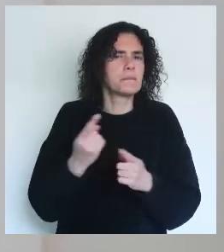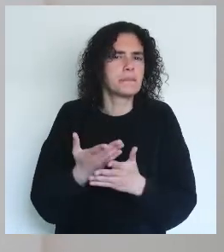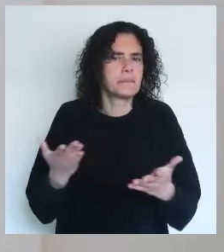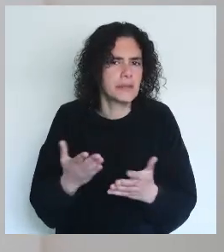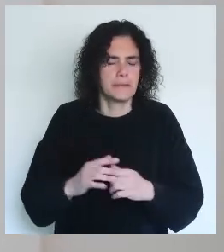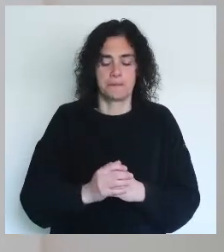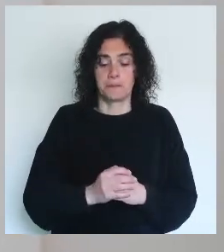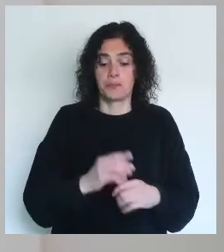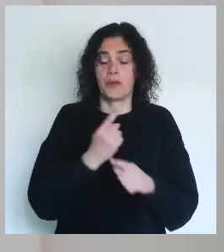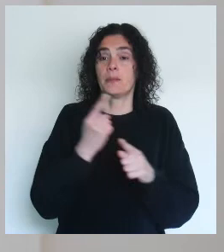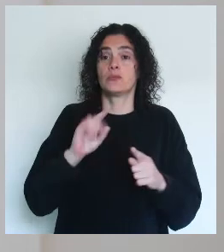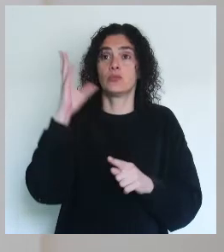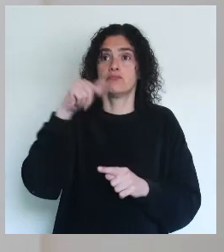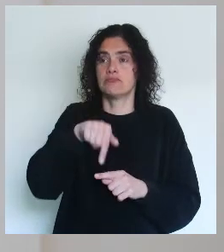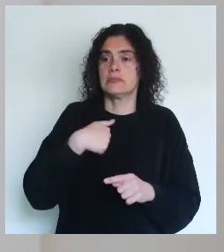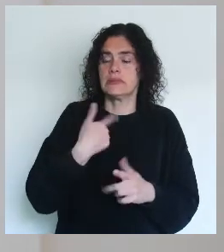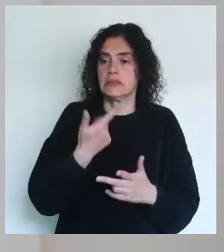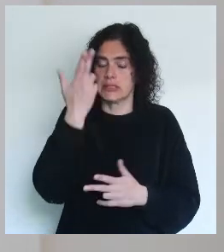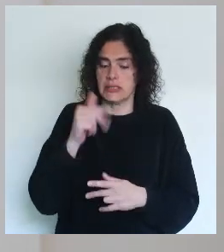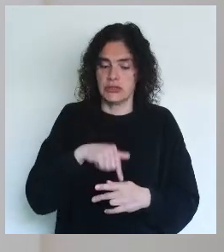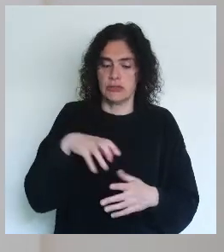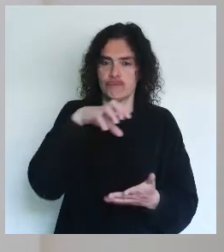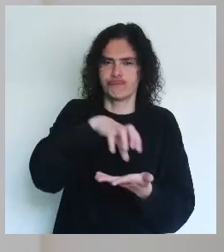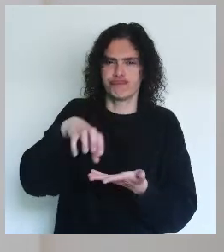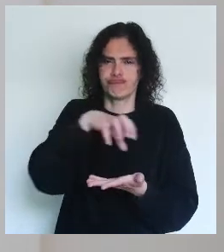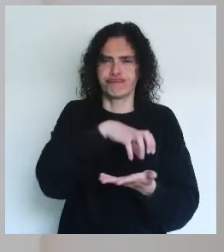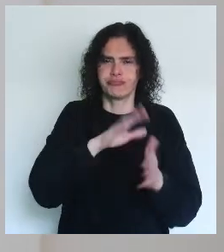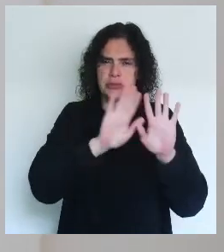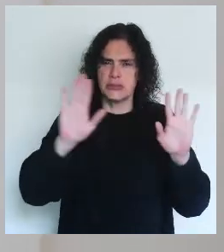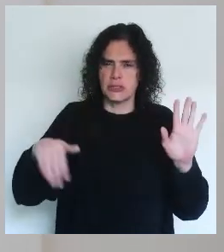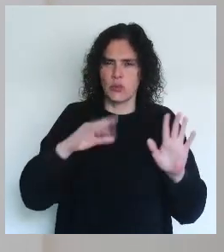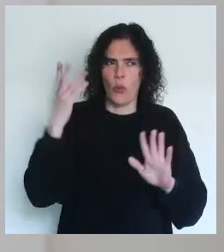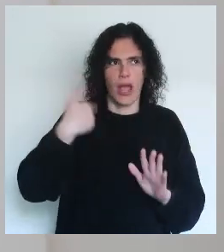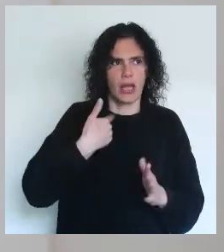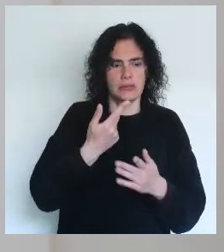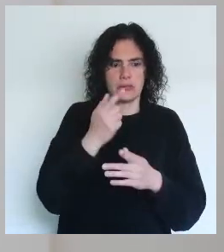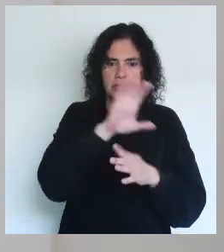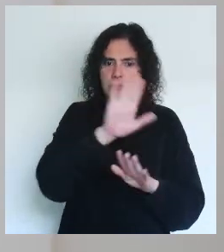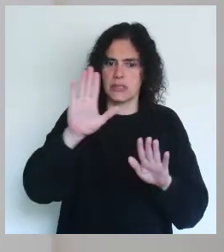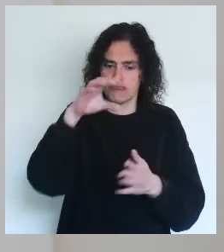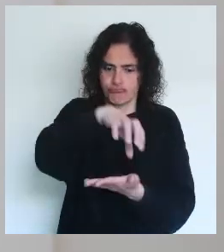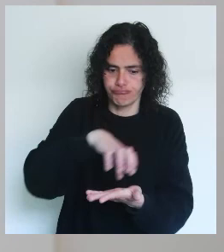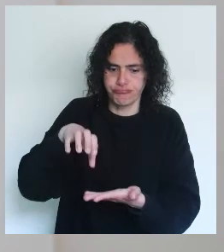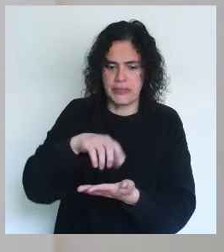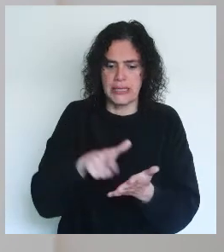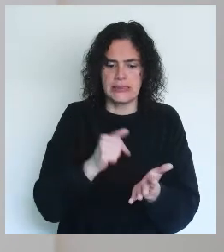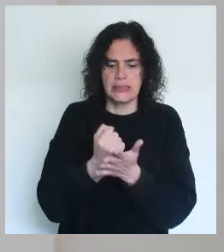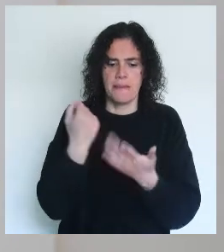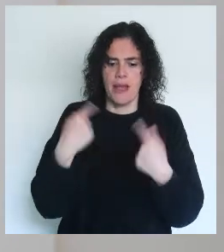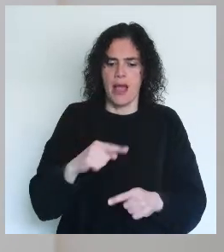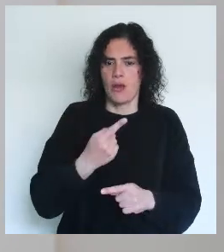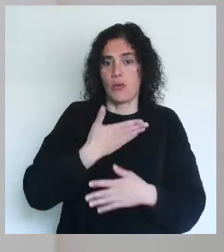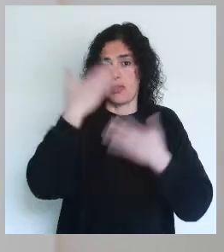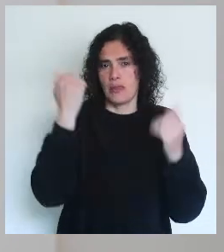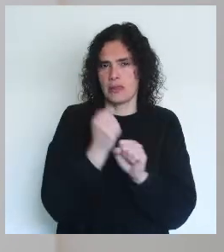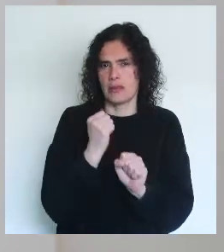Why? Well, when the artist Fischli and Weiss will install an exhibition, when you install an exhibition, you always have,